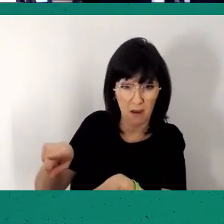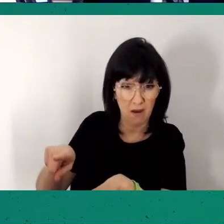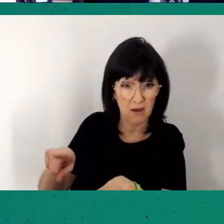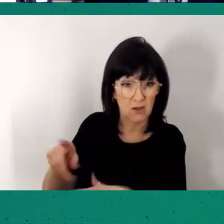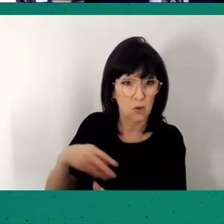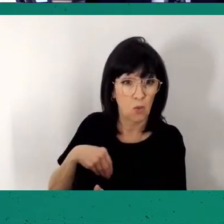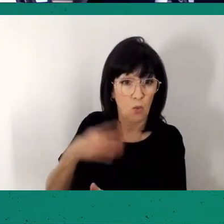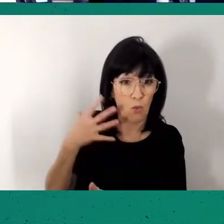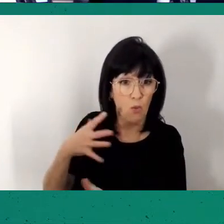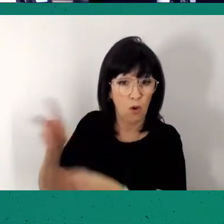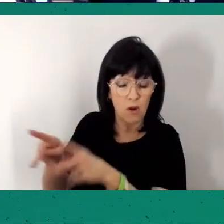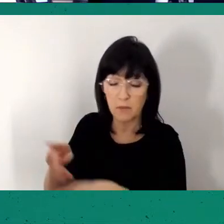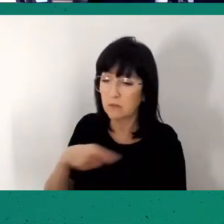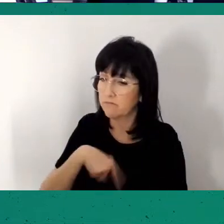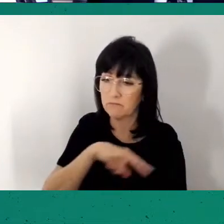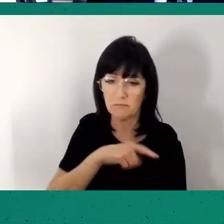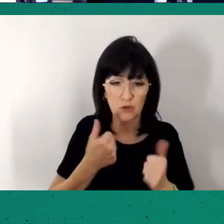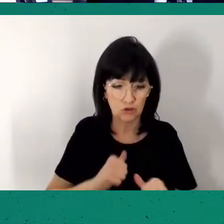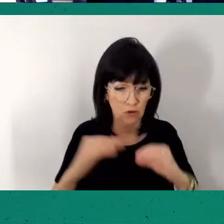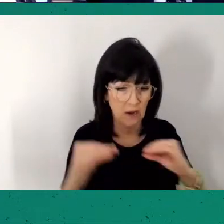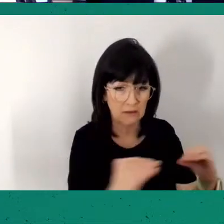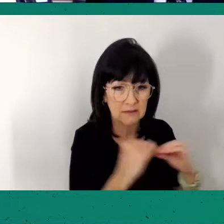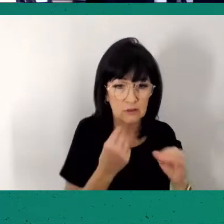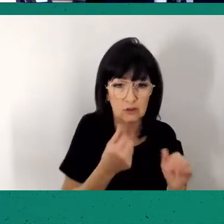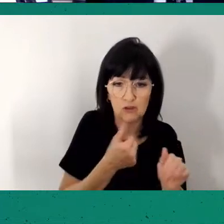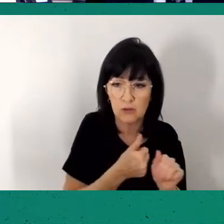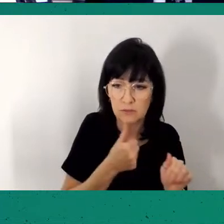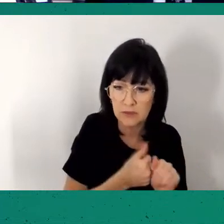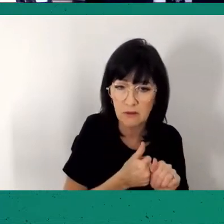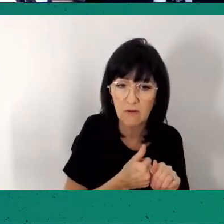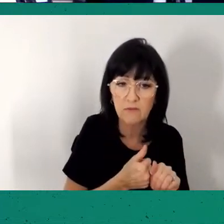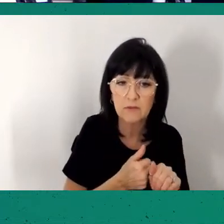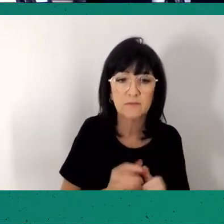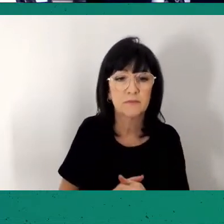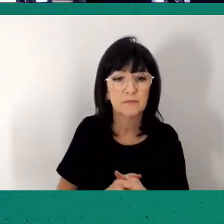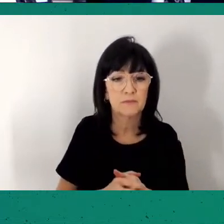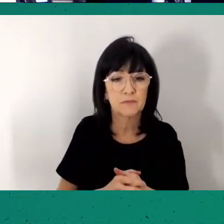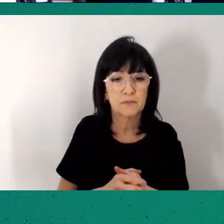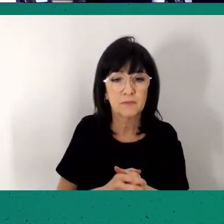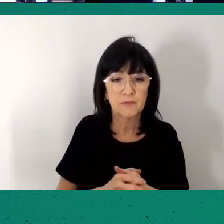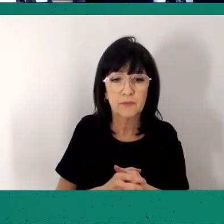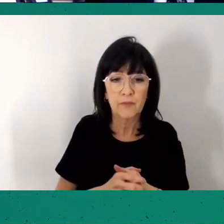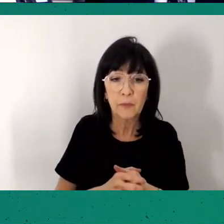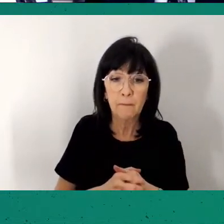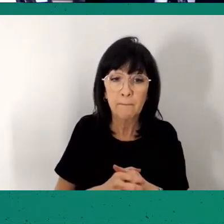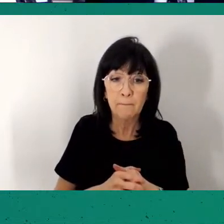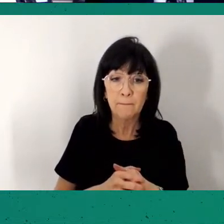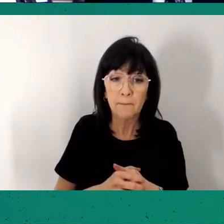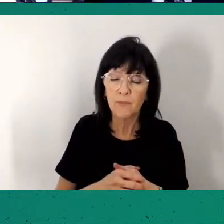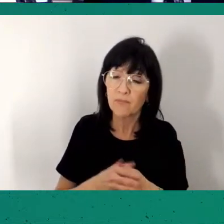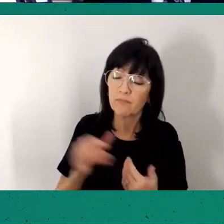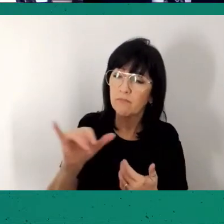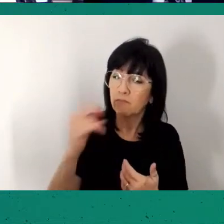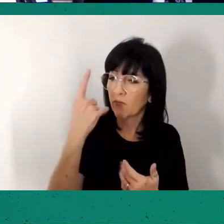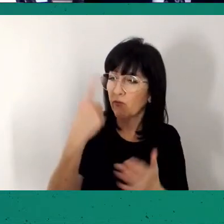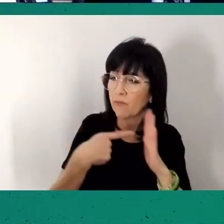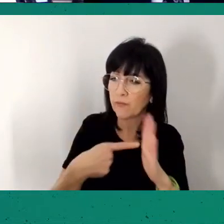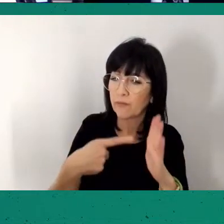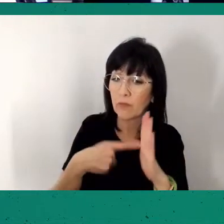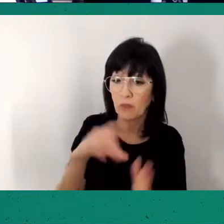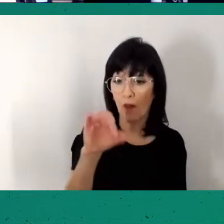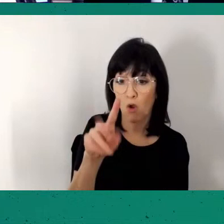themselves, petitioned public authorities for relief to do so. And for example, in